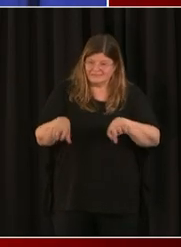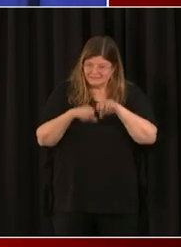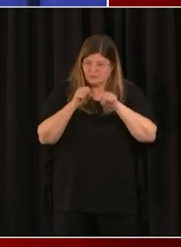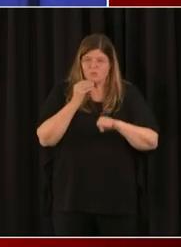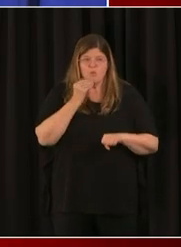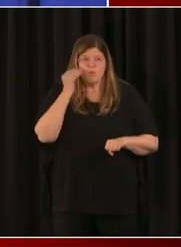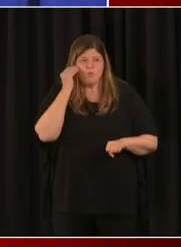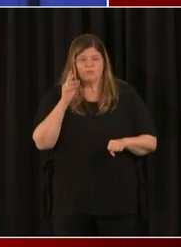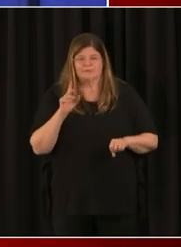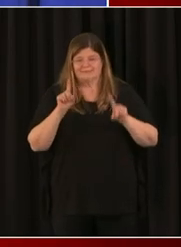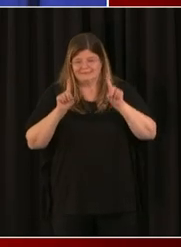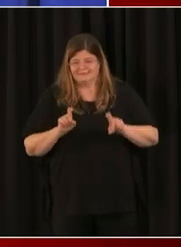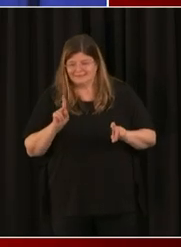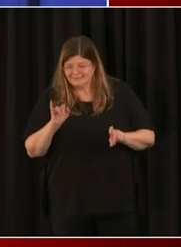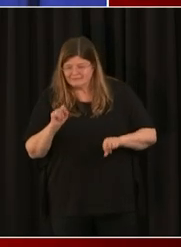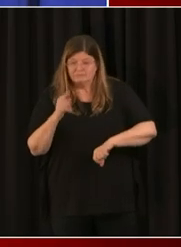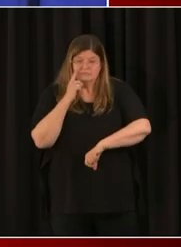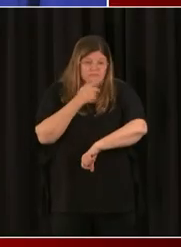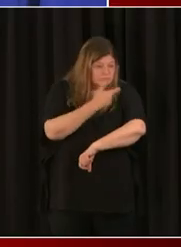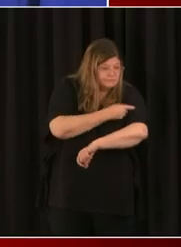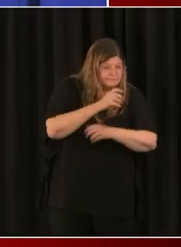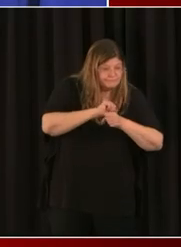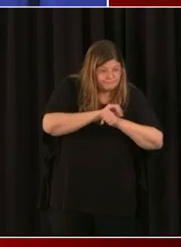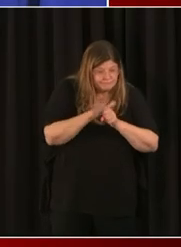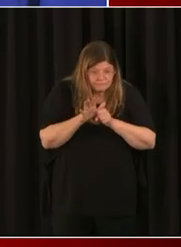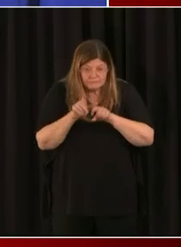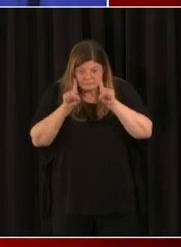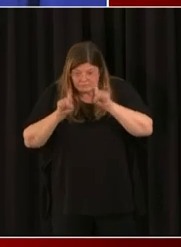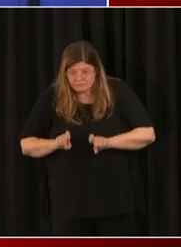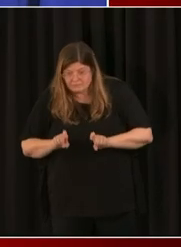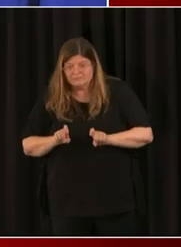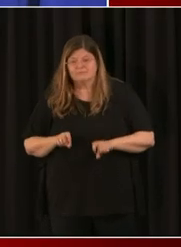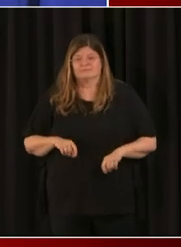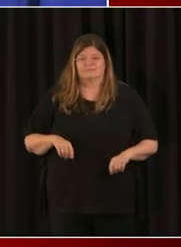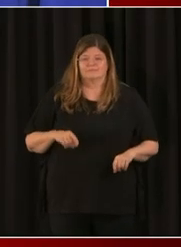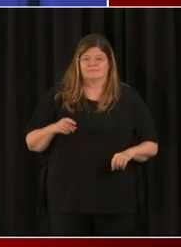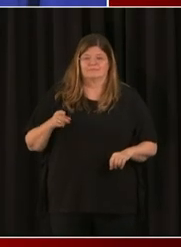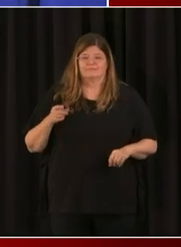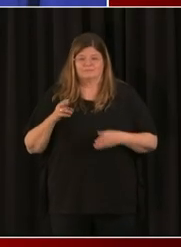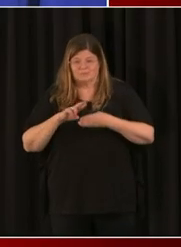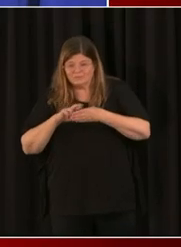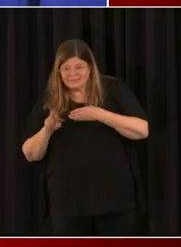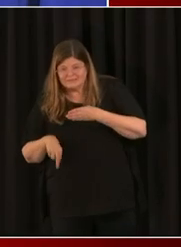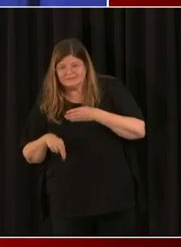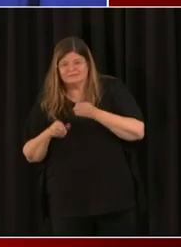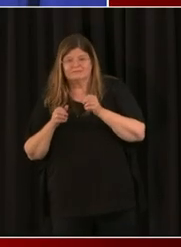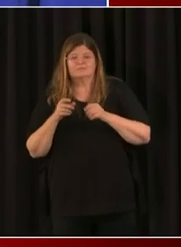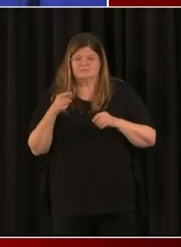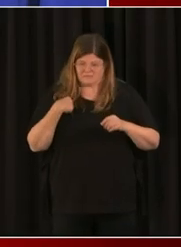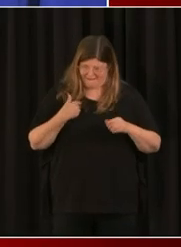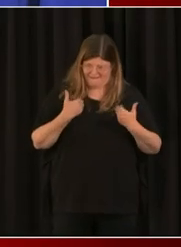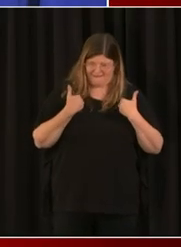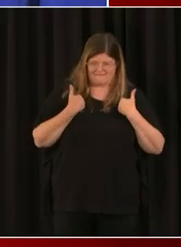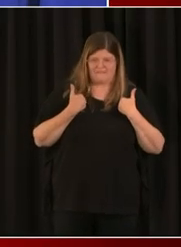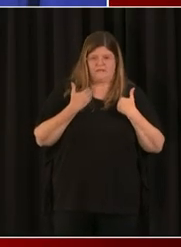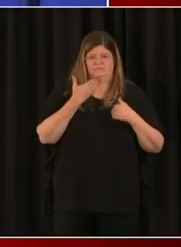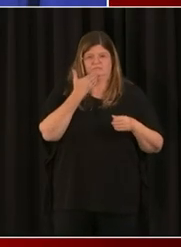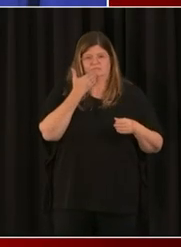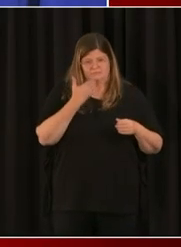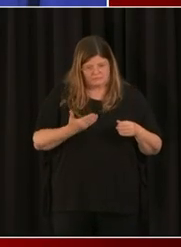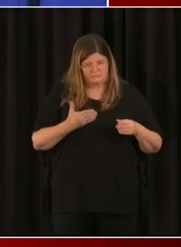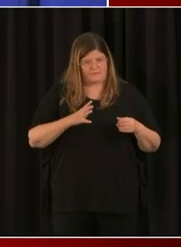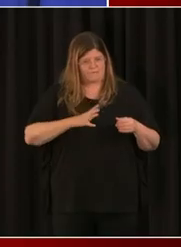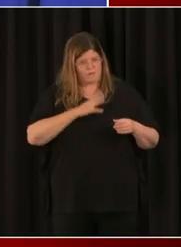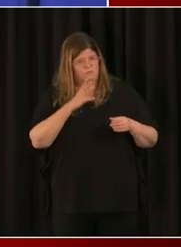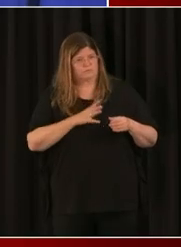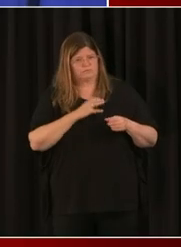kit where they can take a test, send it by mail, and get the results. So we have a very